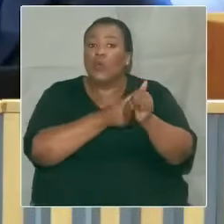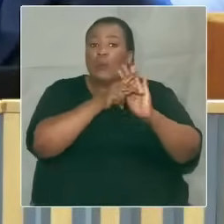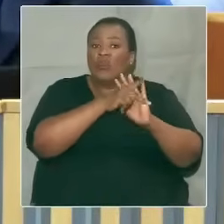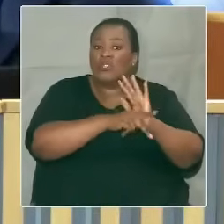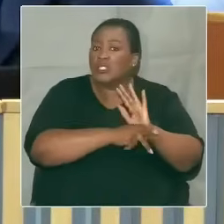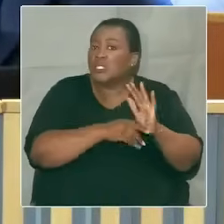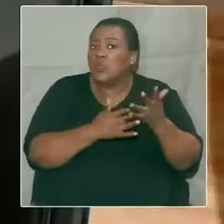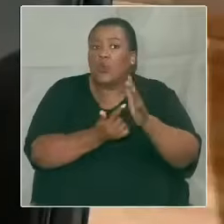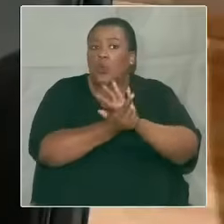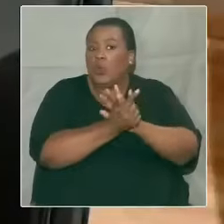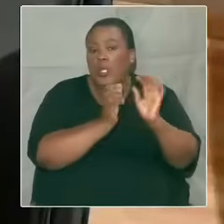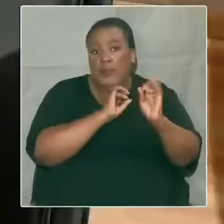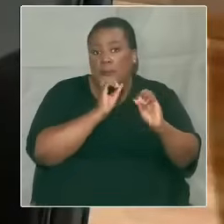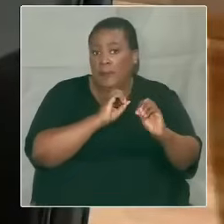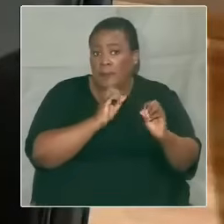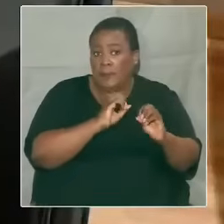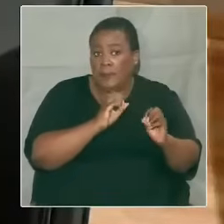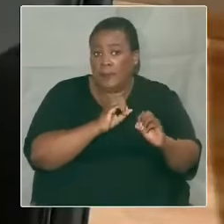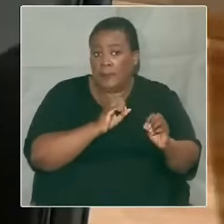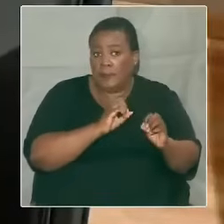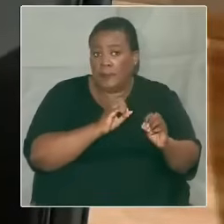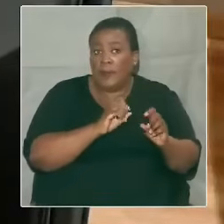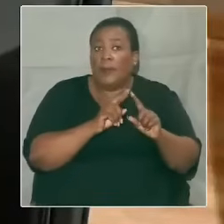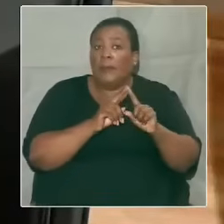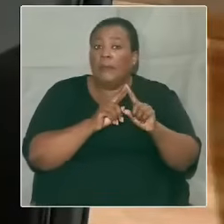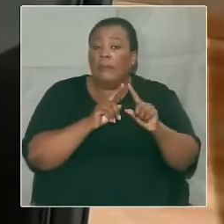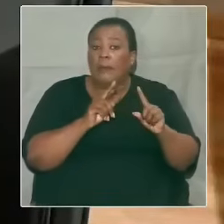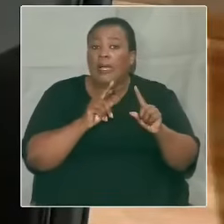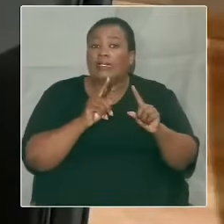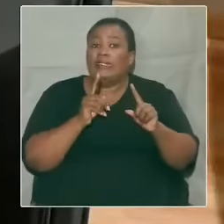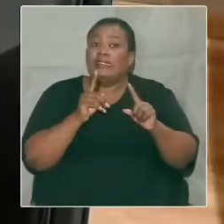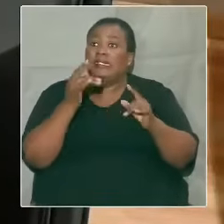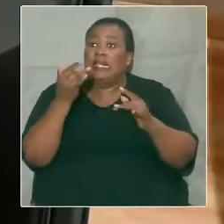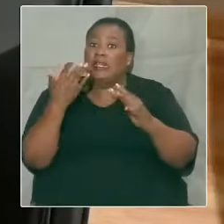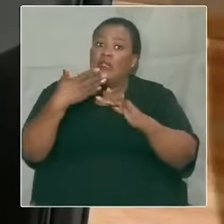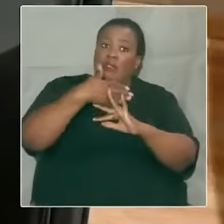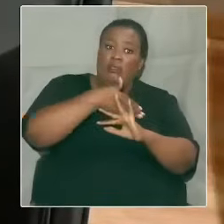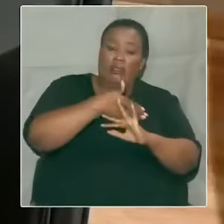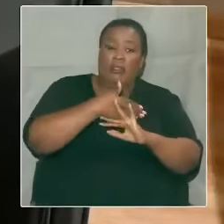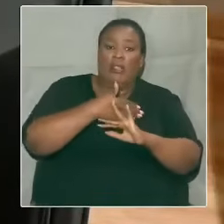policy or direction, but it strays into your operational